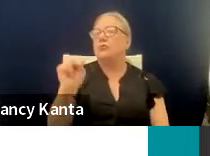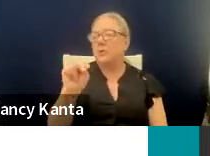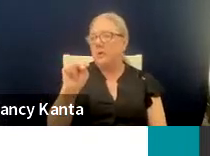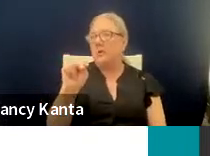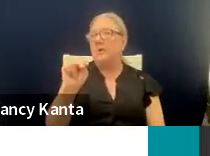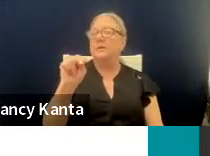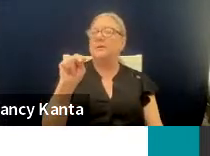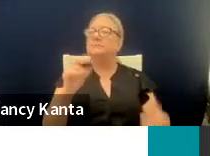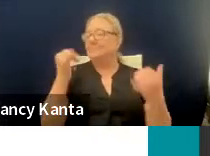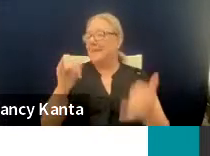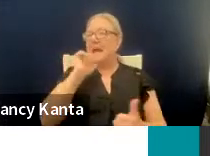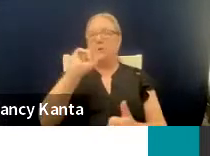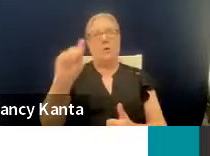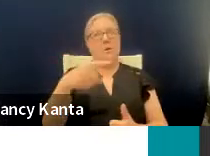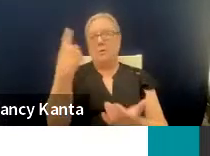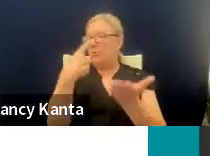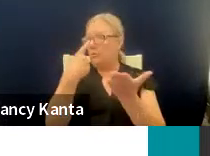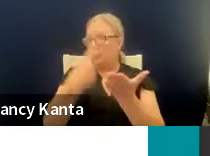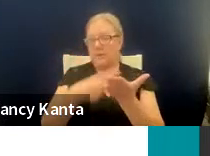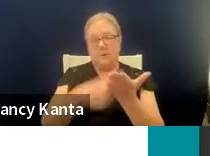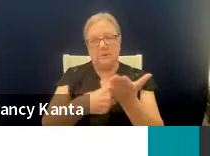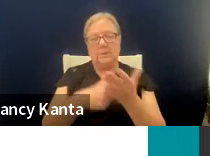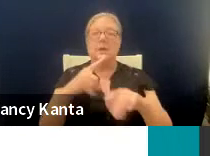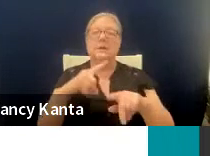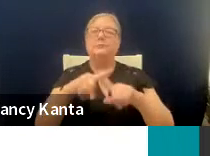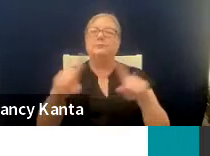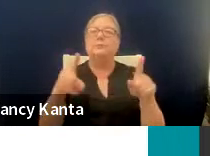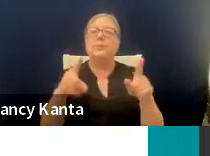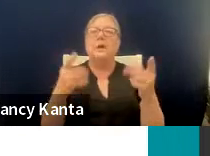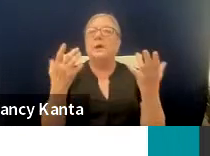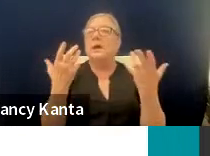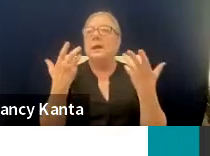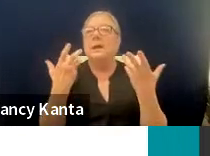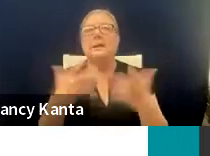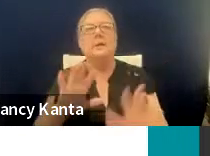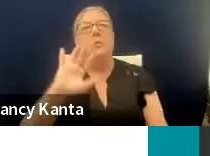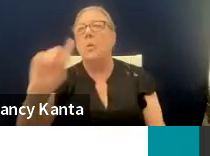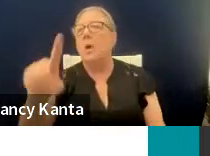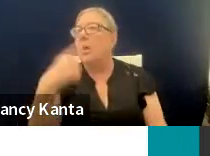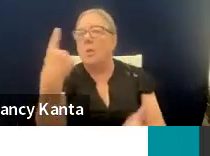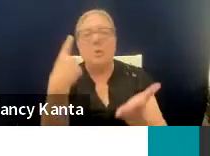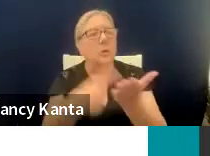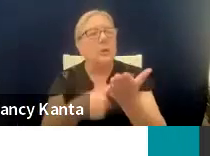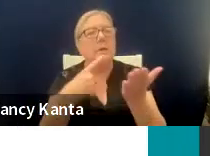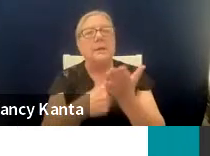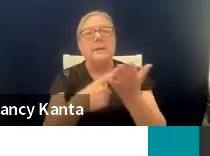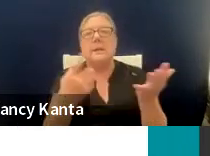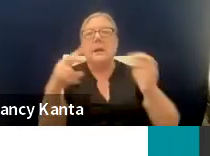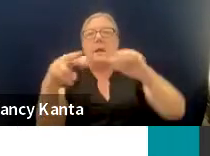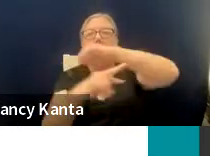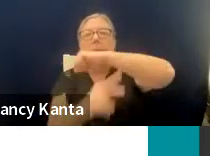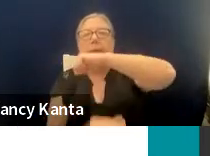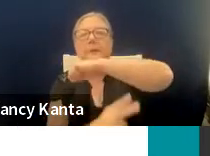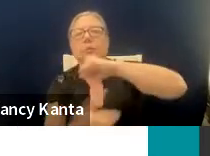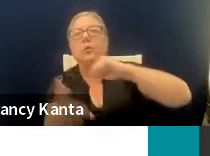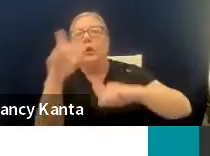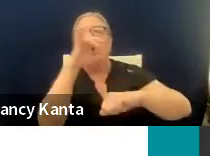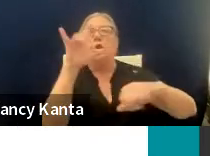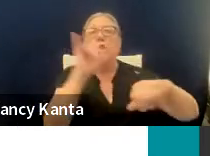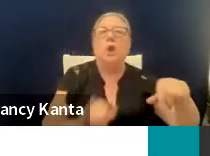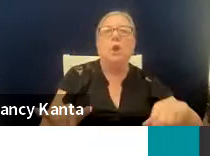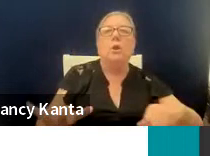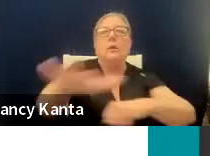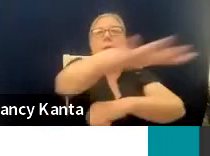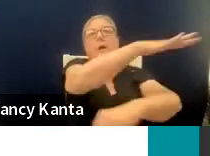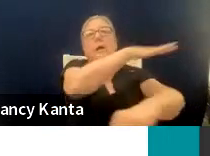did want it to be about more than, you know, just aesthetics. It to be, it can encompass a lot of